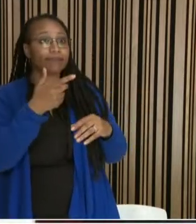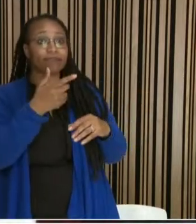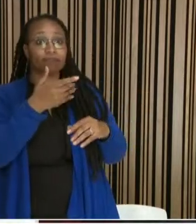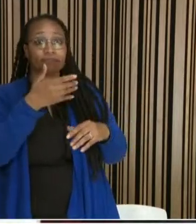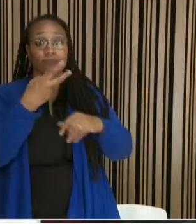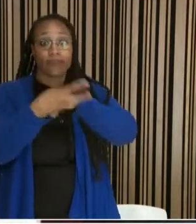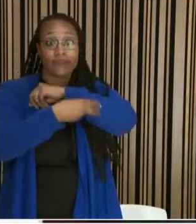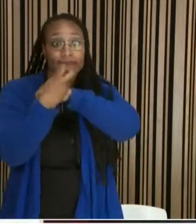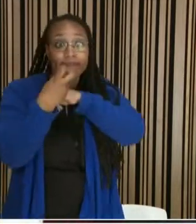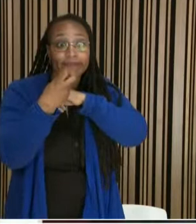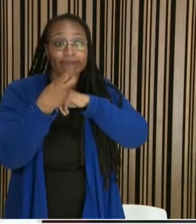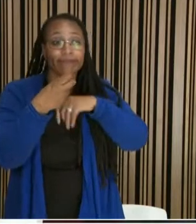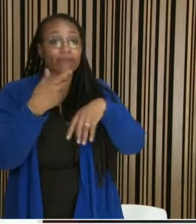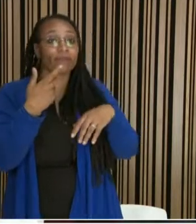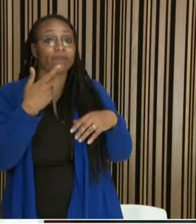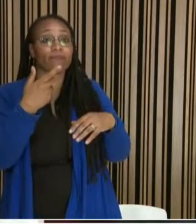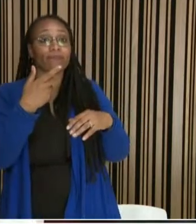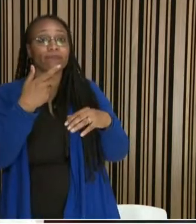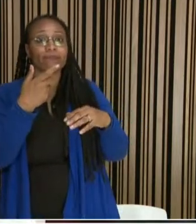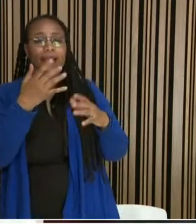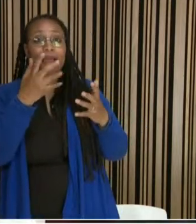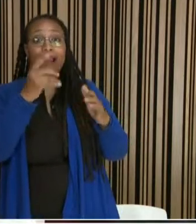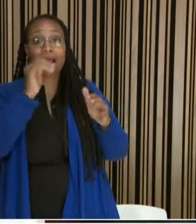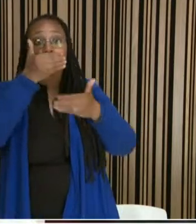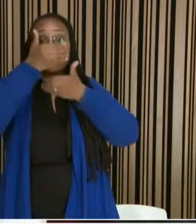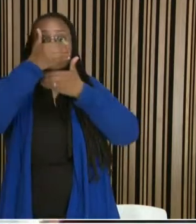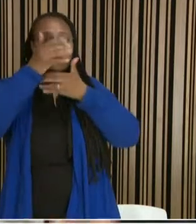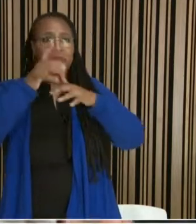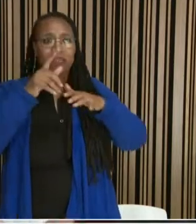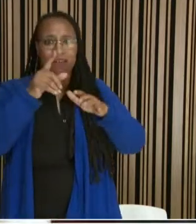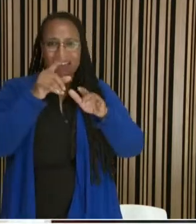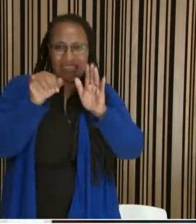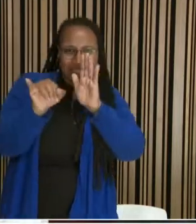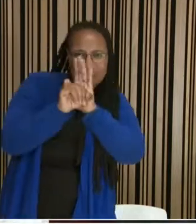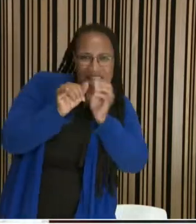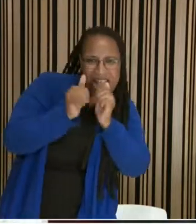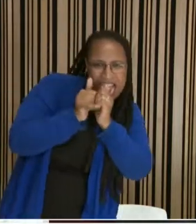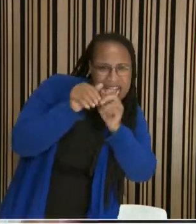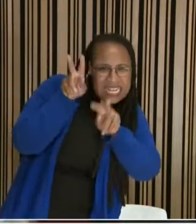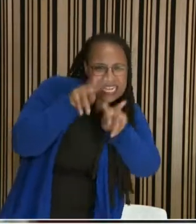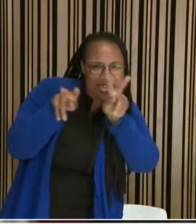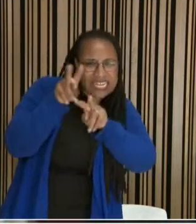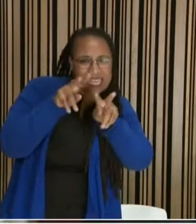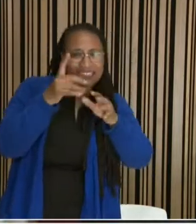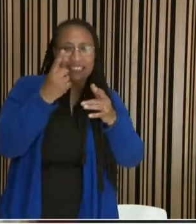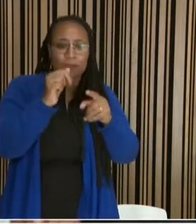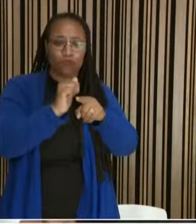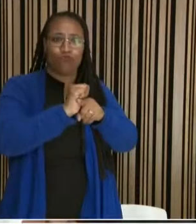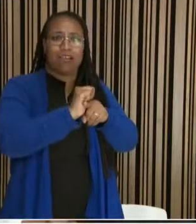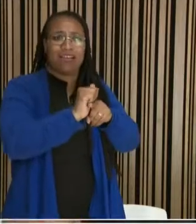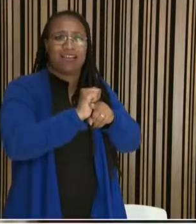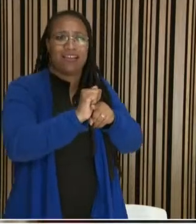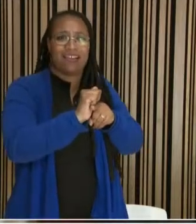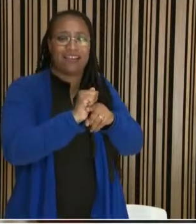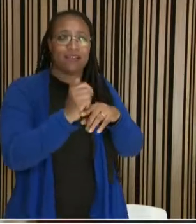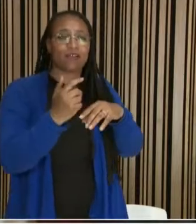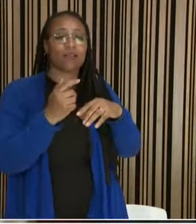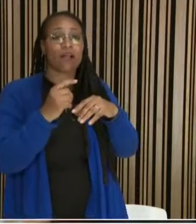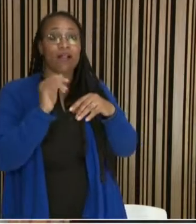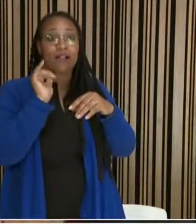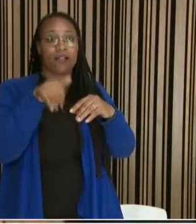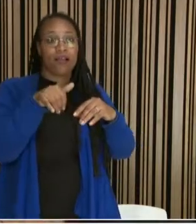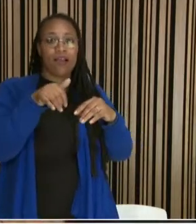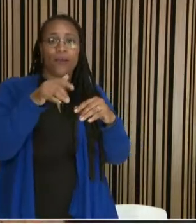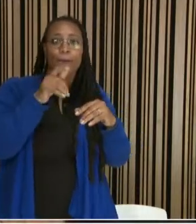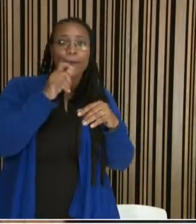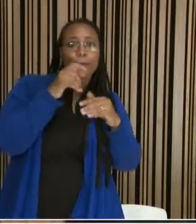can't identify him. That doesn't have anything to do with police training. We just have a person who's unable to identify who the